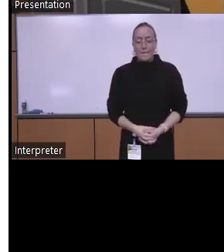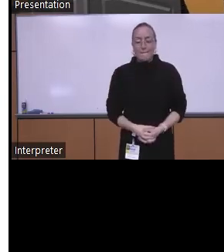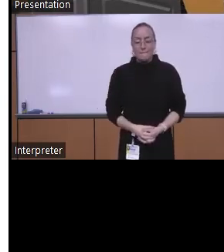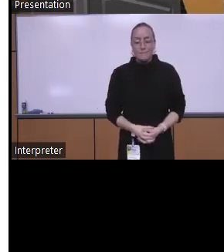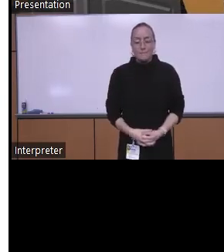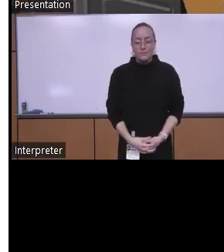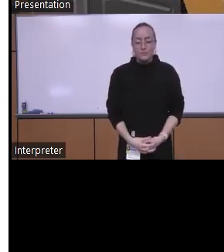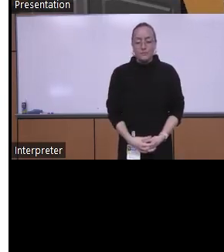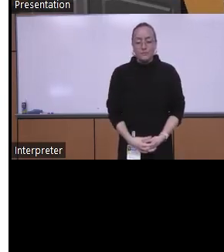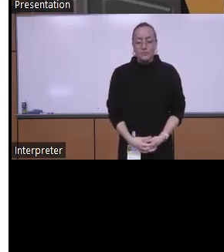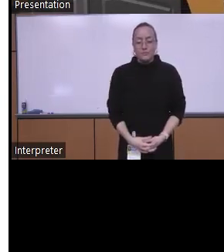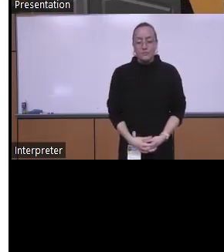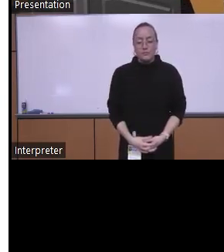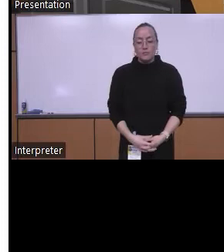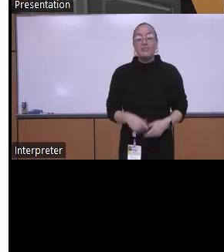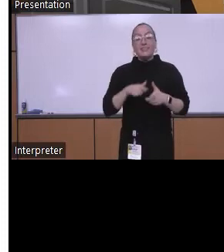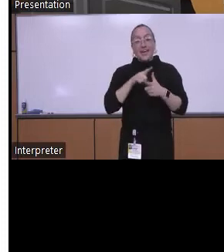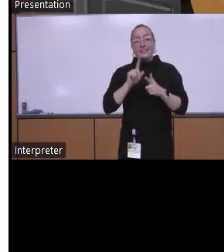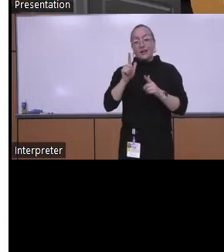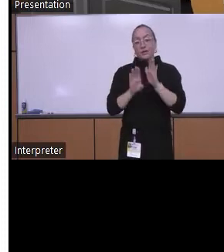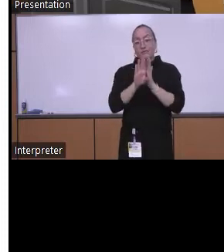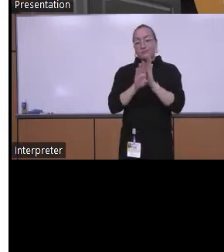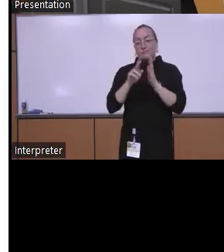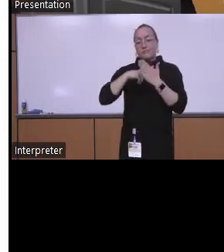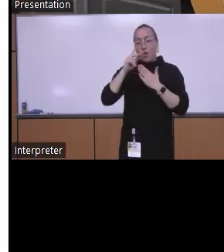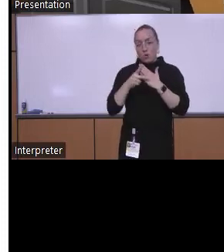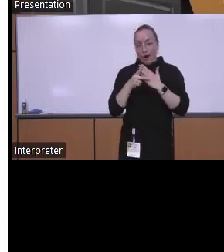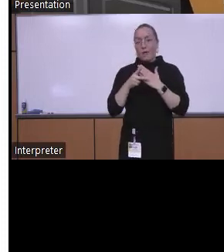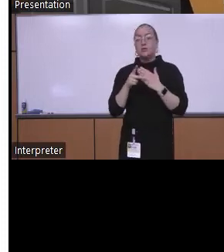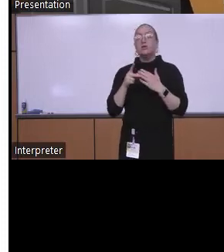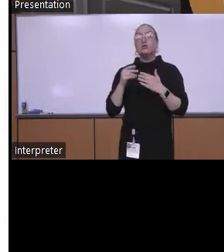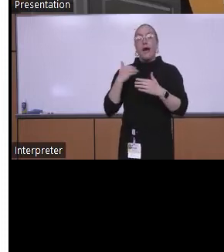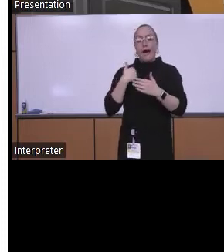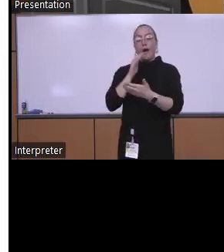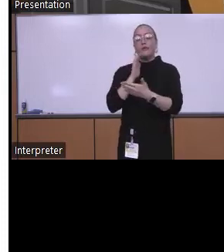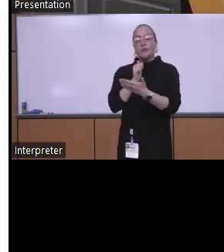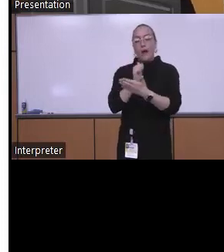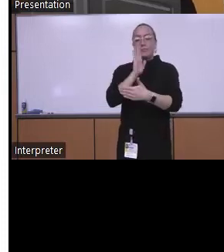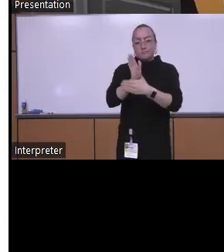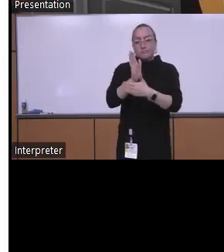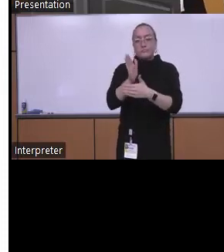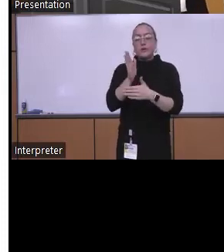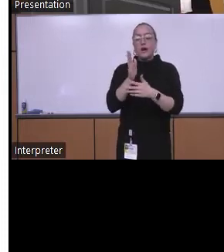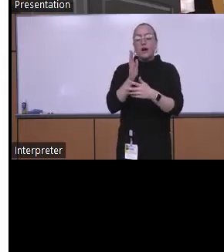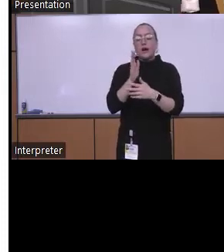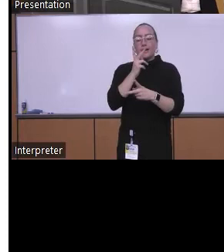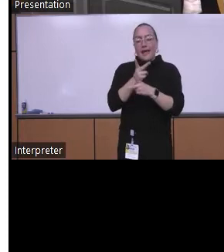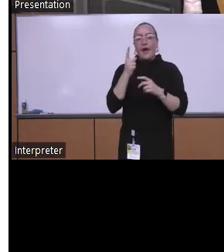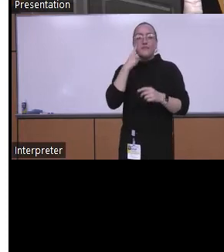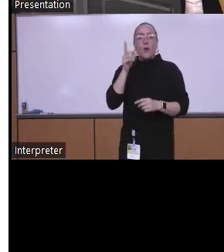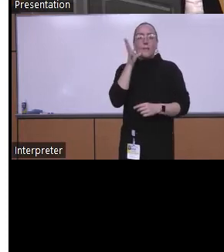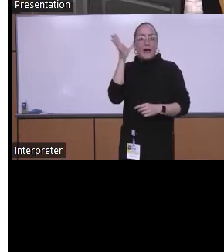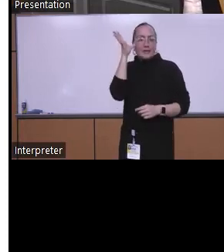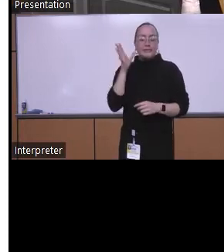developed a demonstration program that provided residential care to at-risk mother-infant dyads. And this was in